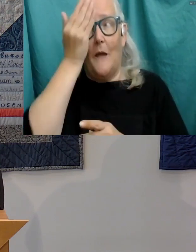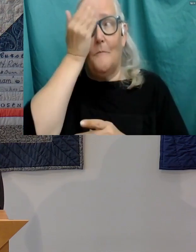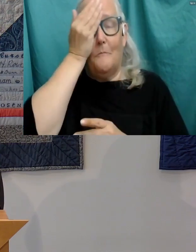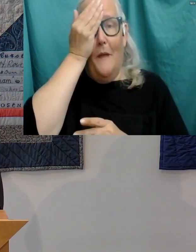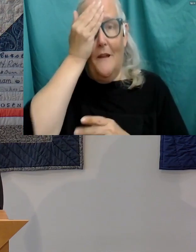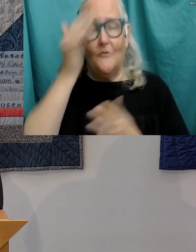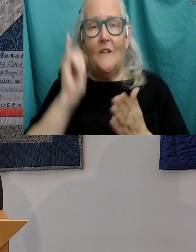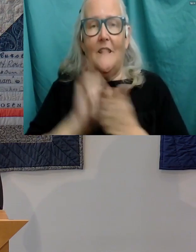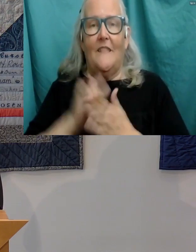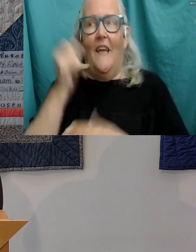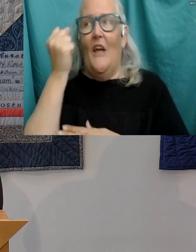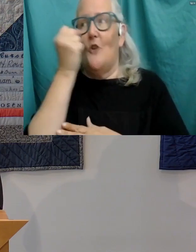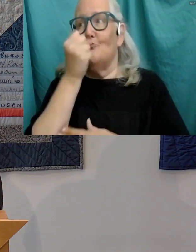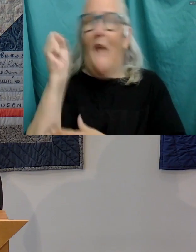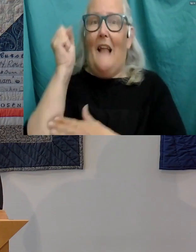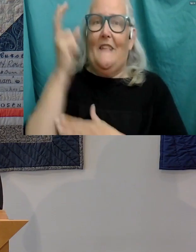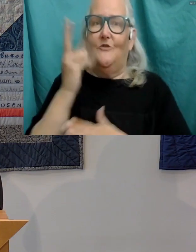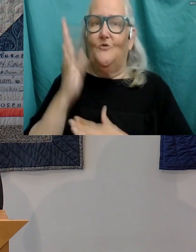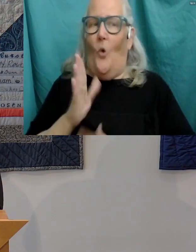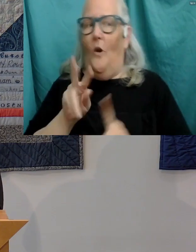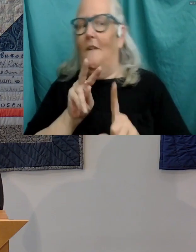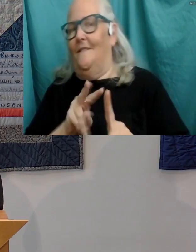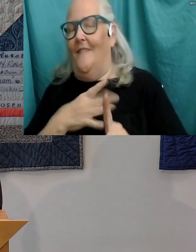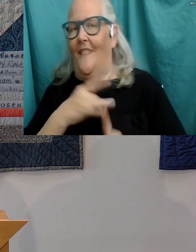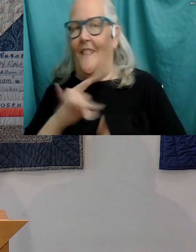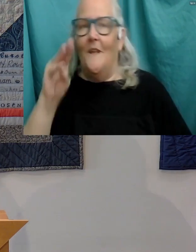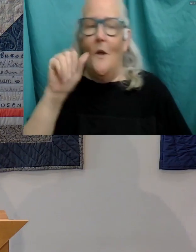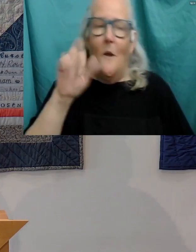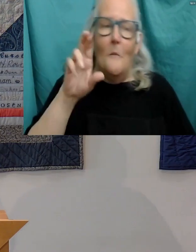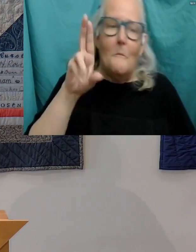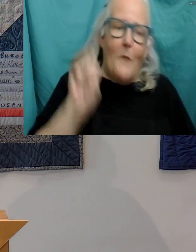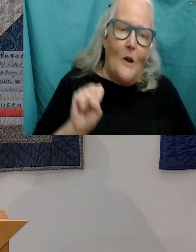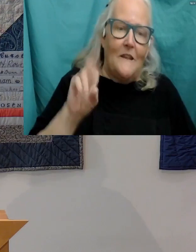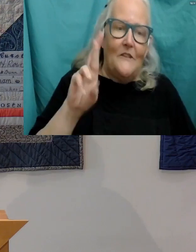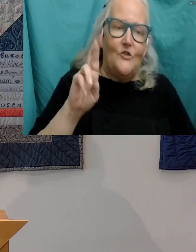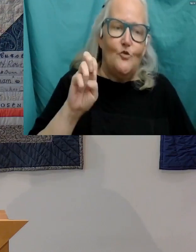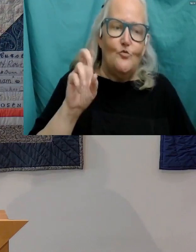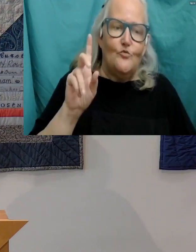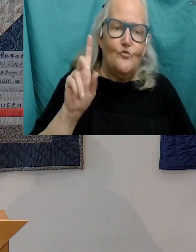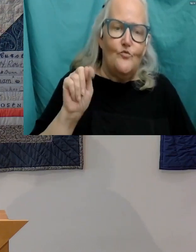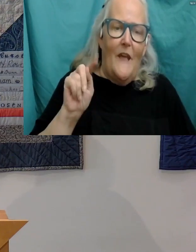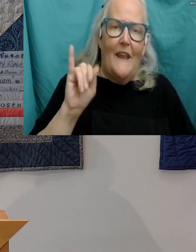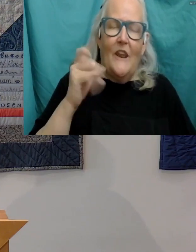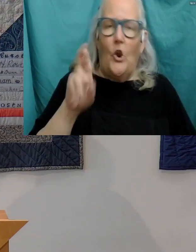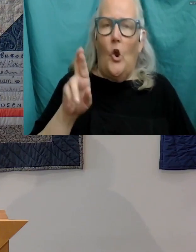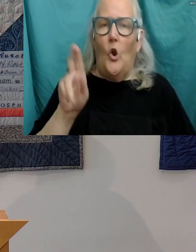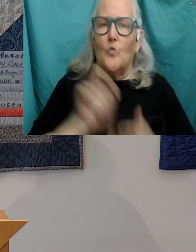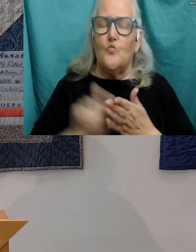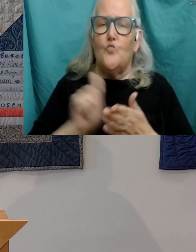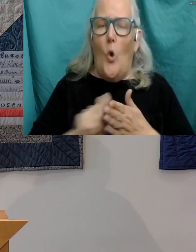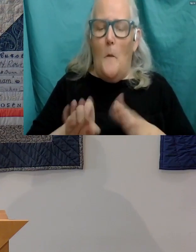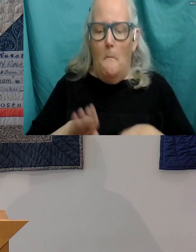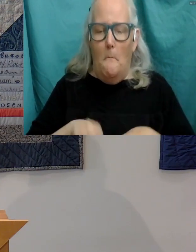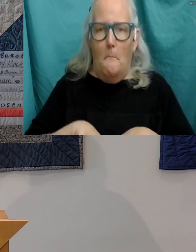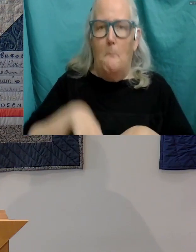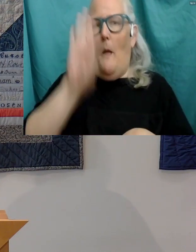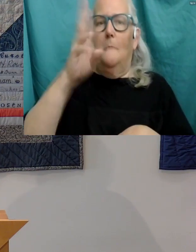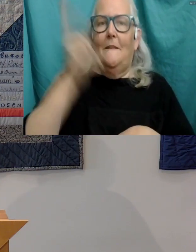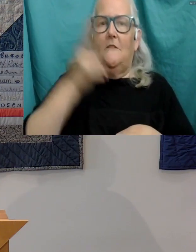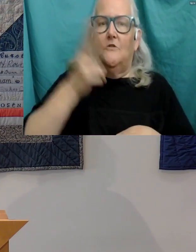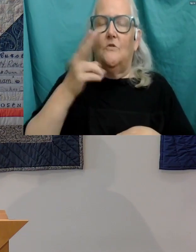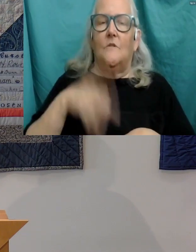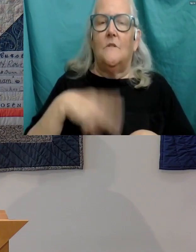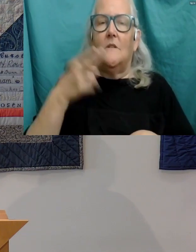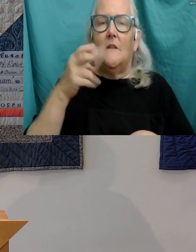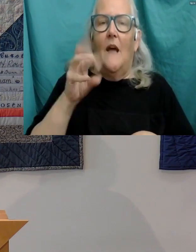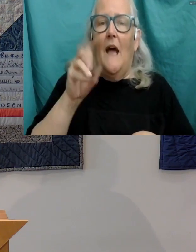historians, folks like Marcus Rediker, who writes bottom-up history, a version of what the late, great Howard Zinn called people's